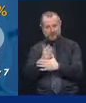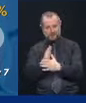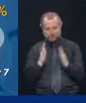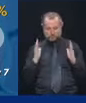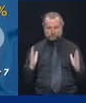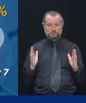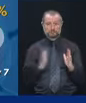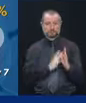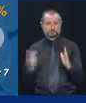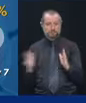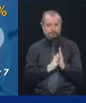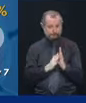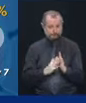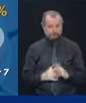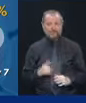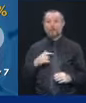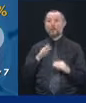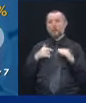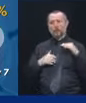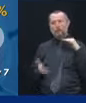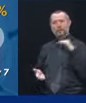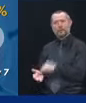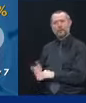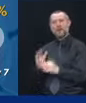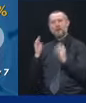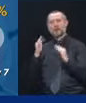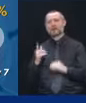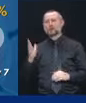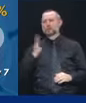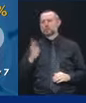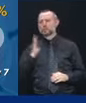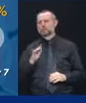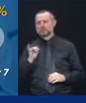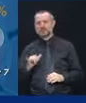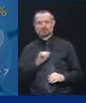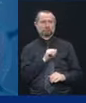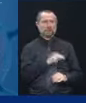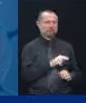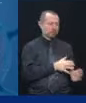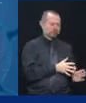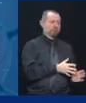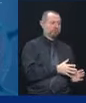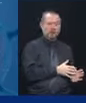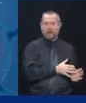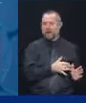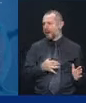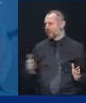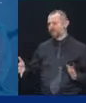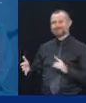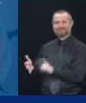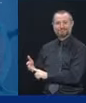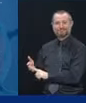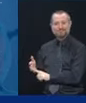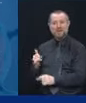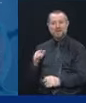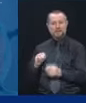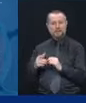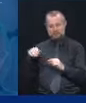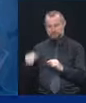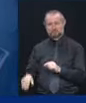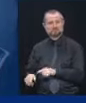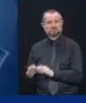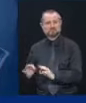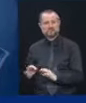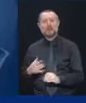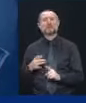is way down from where we started. The post-holiday surge is over. We see it in the positivity, we see